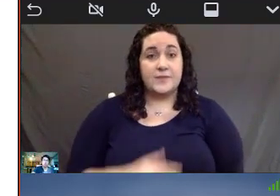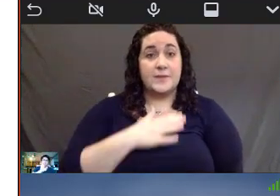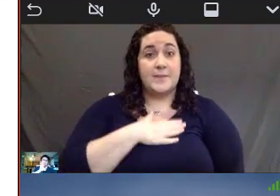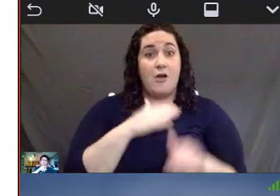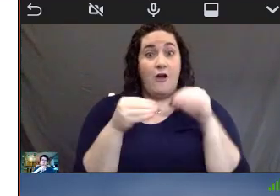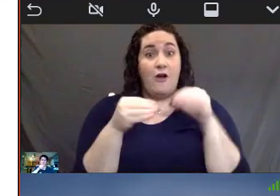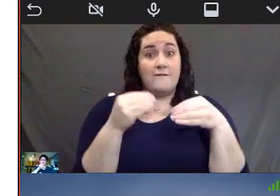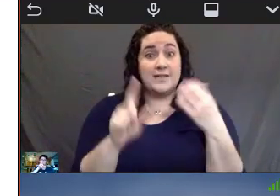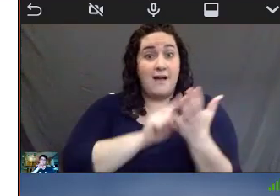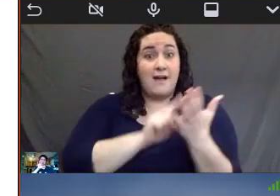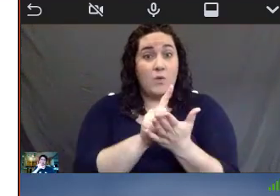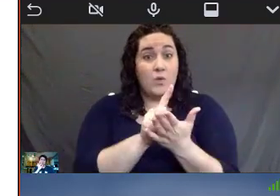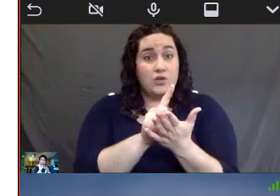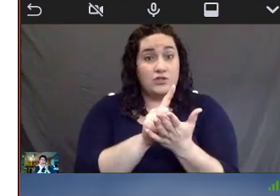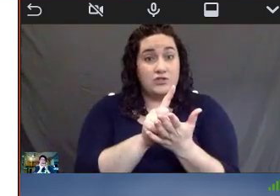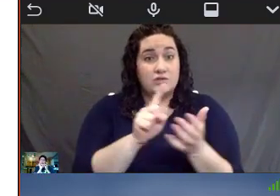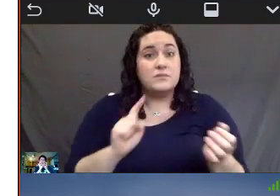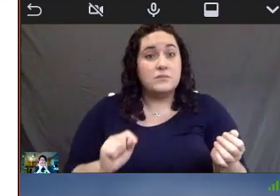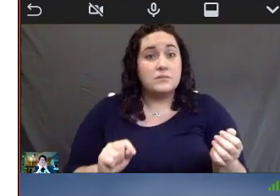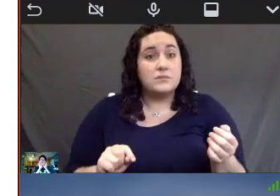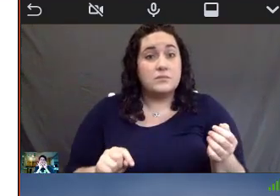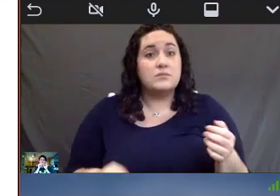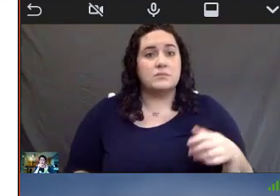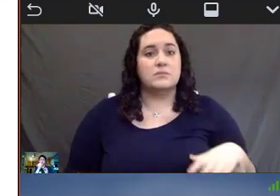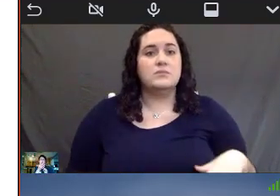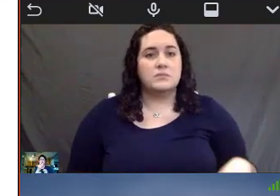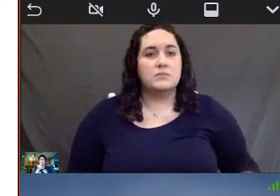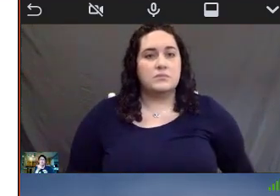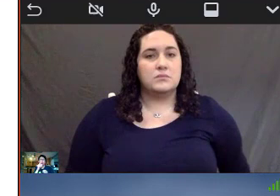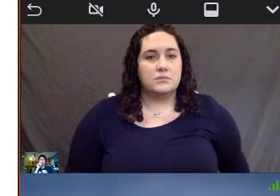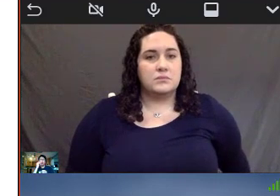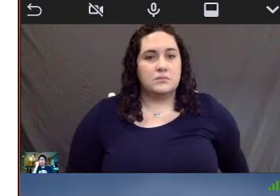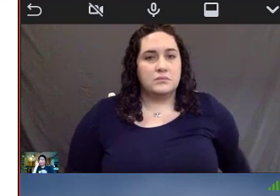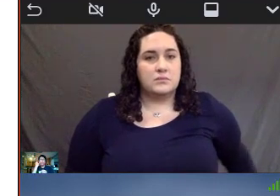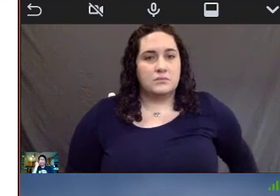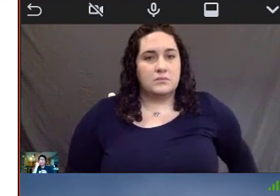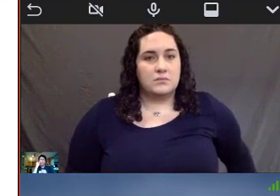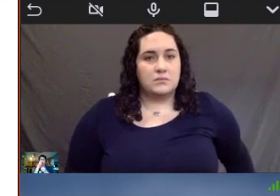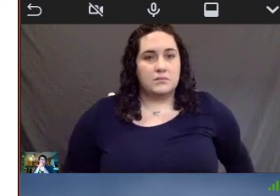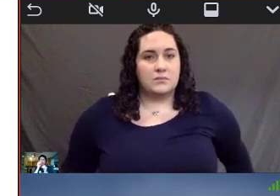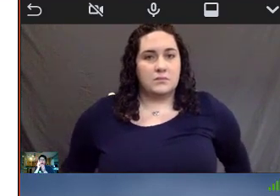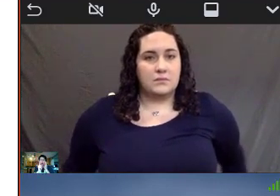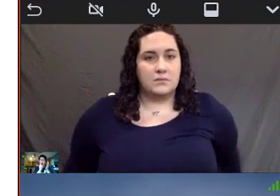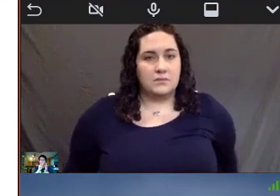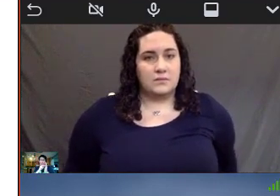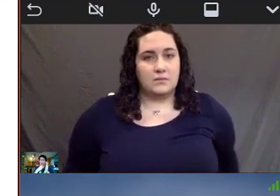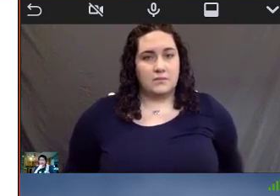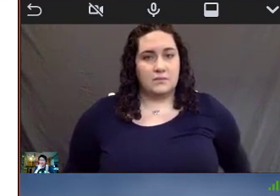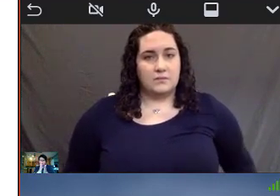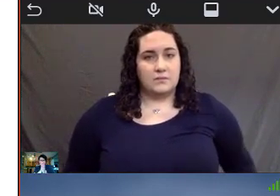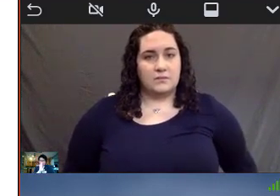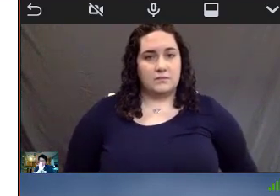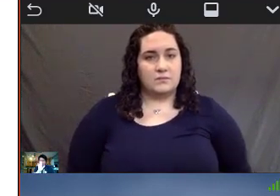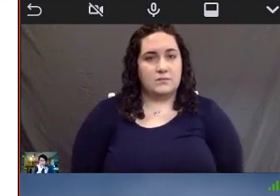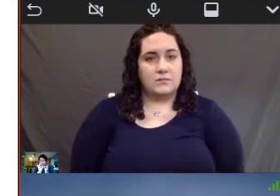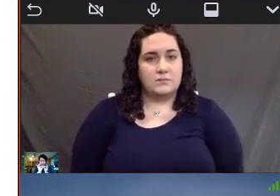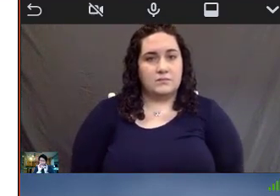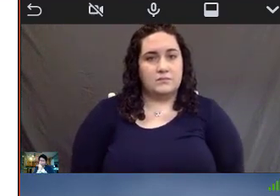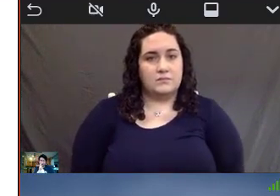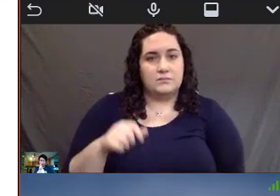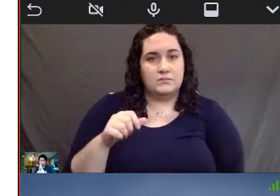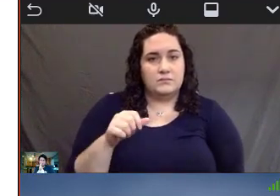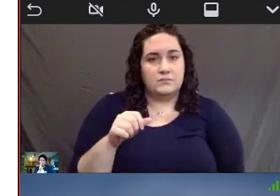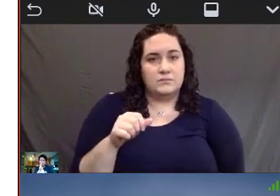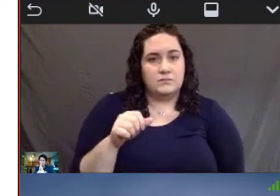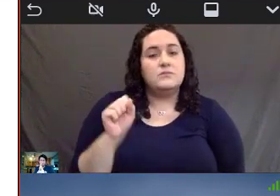3:45 to 5 o'clock on Mondays and Fridays. And those will also be in blue jeans. I believe that I sent out an invite to everyone